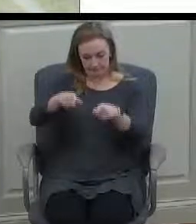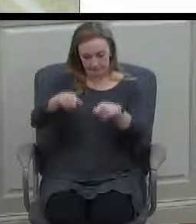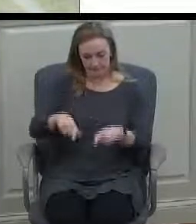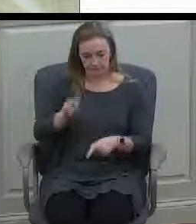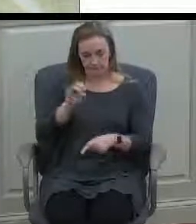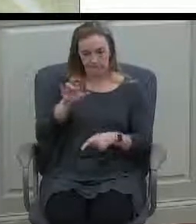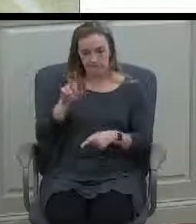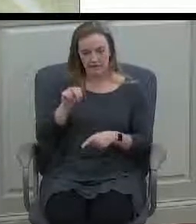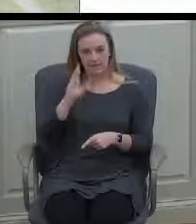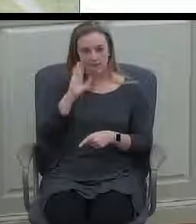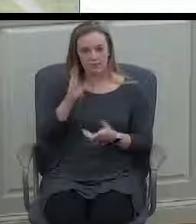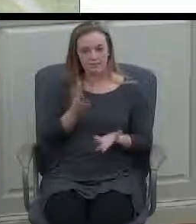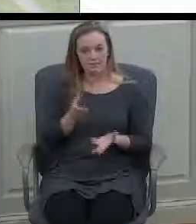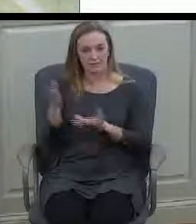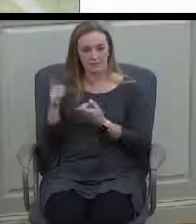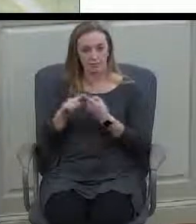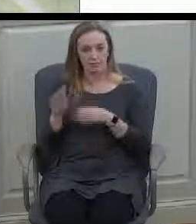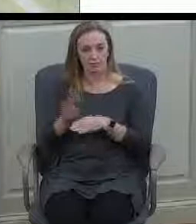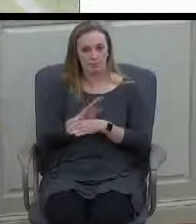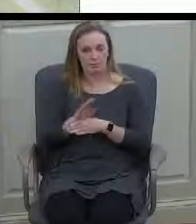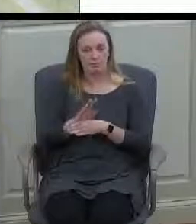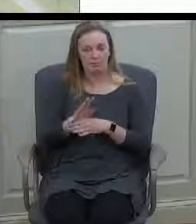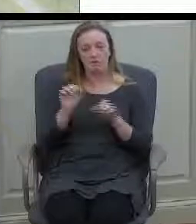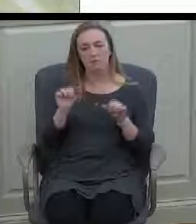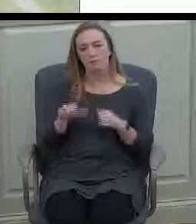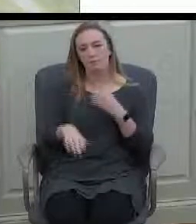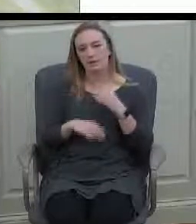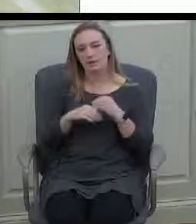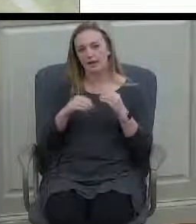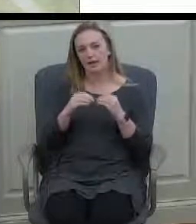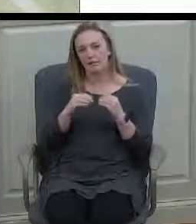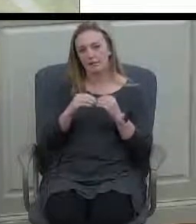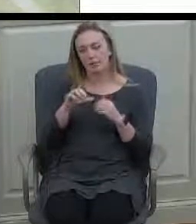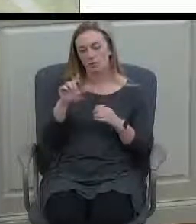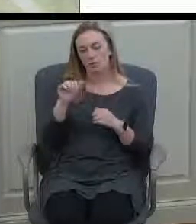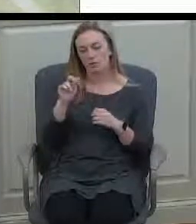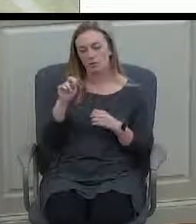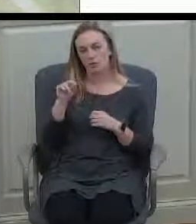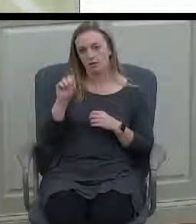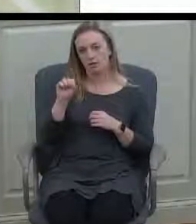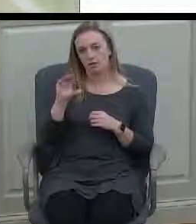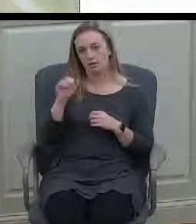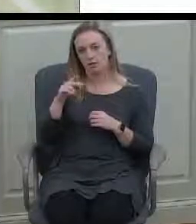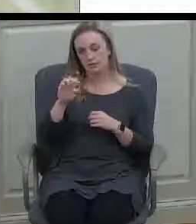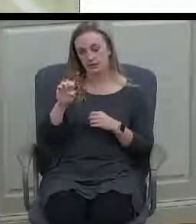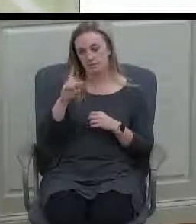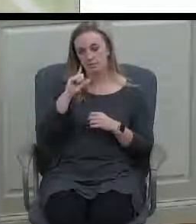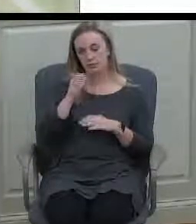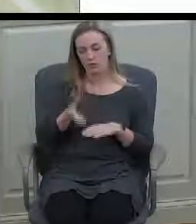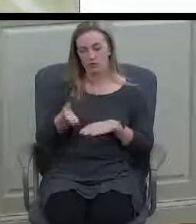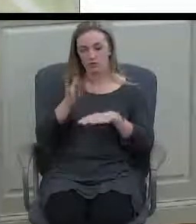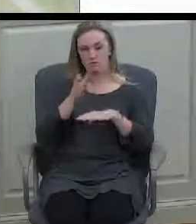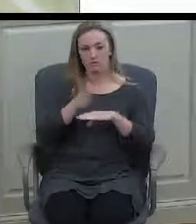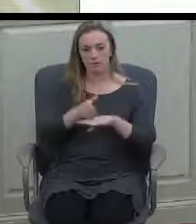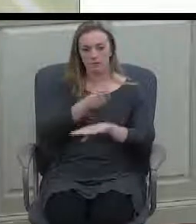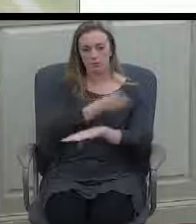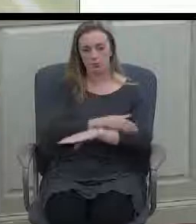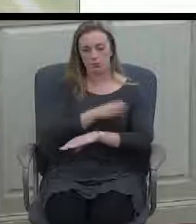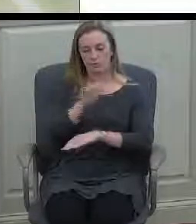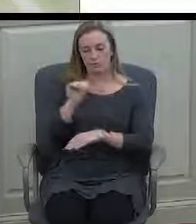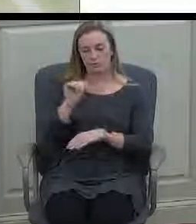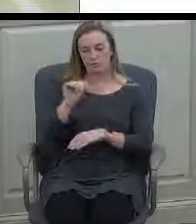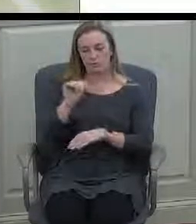in landscape medians and other character to improve that asphalt. And then, of